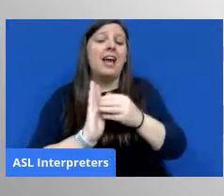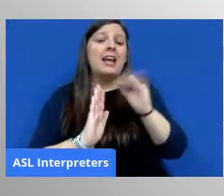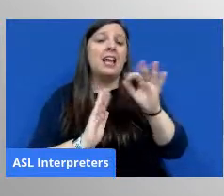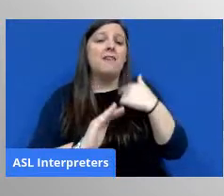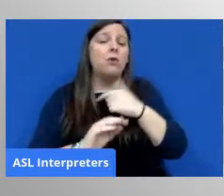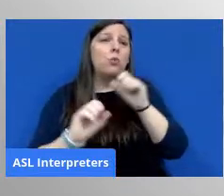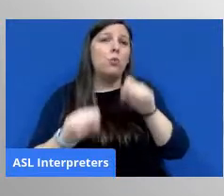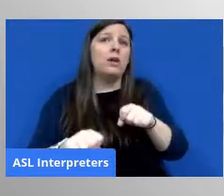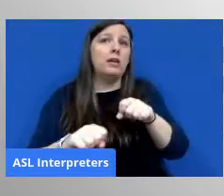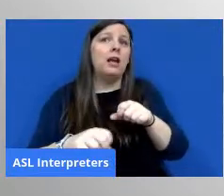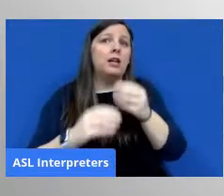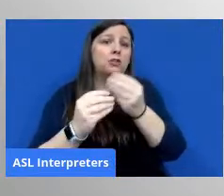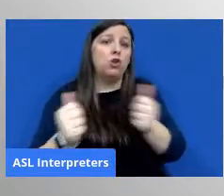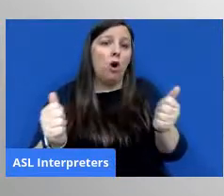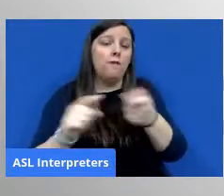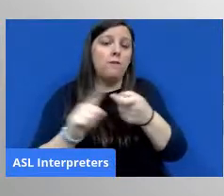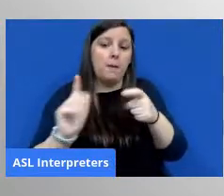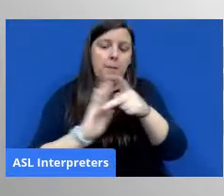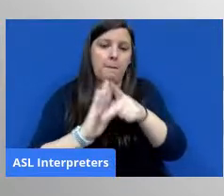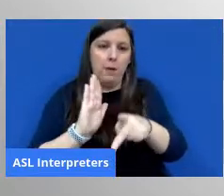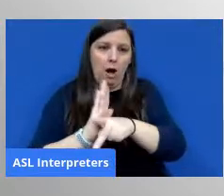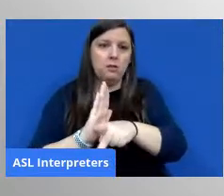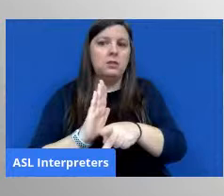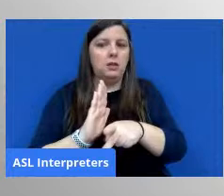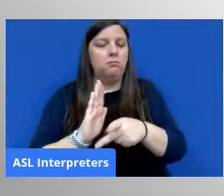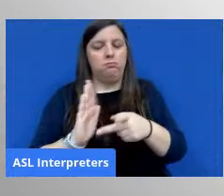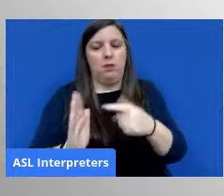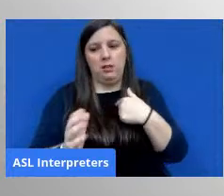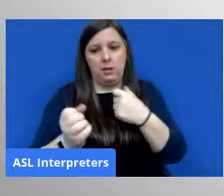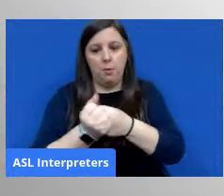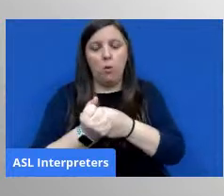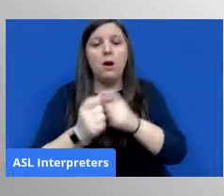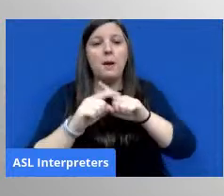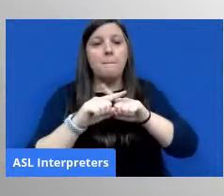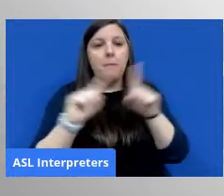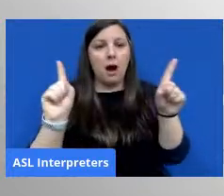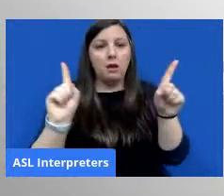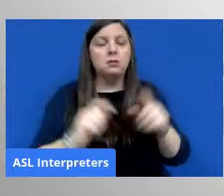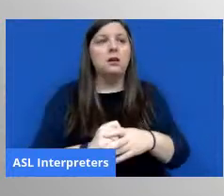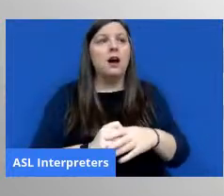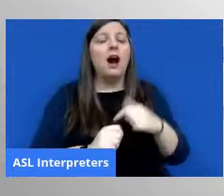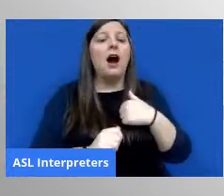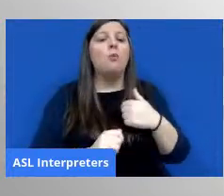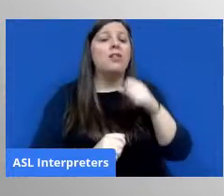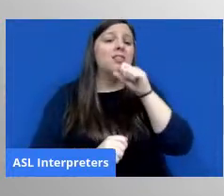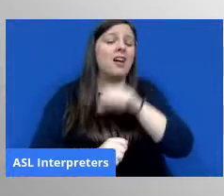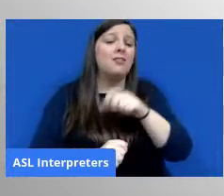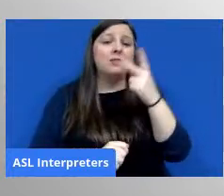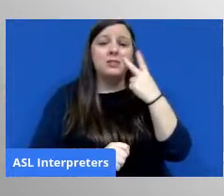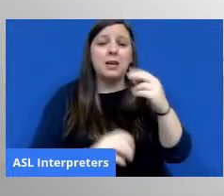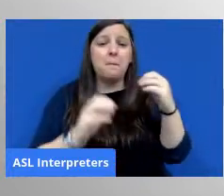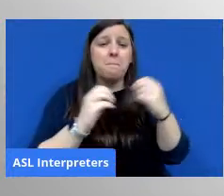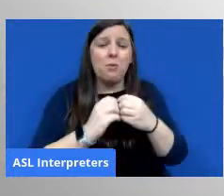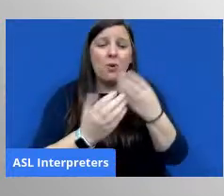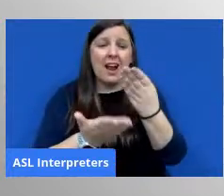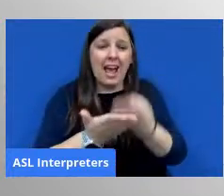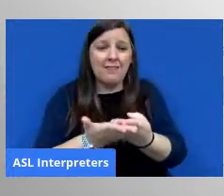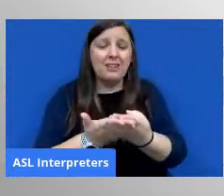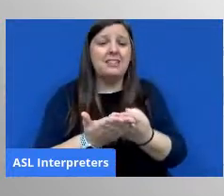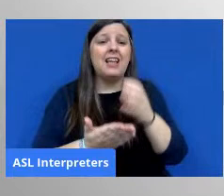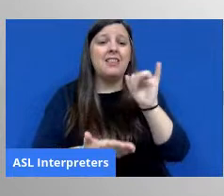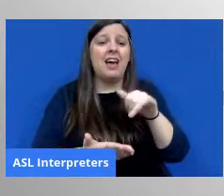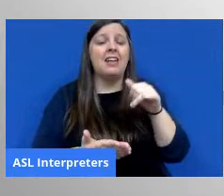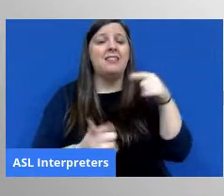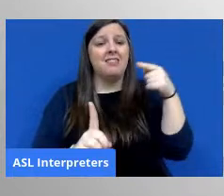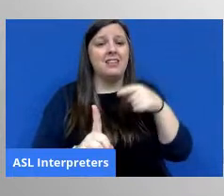policy standpoint, I absolutely support it, but I also would love to see some more evidence that this is something that's positive for our